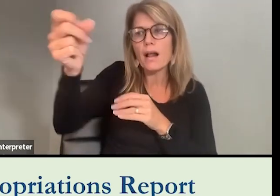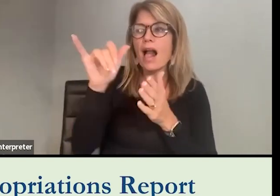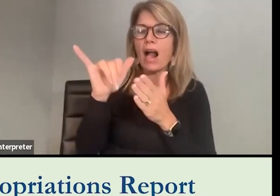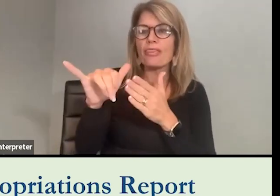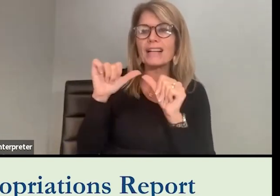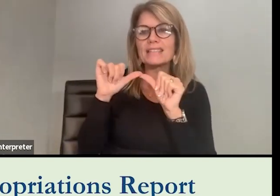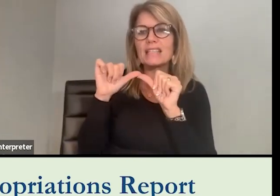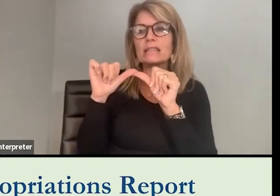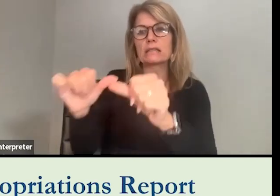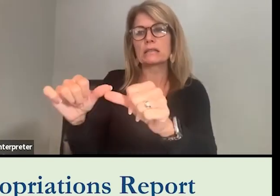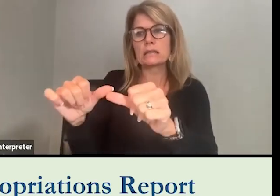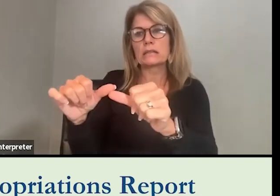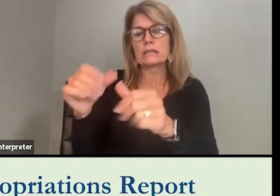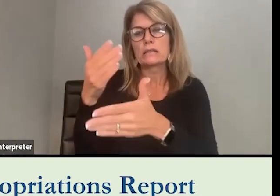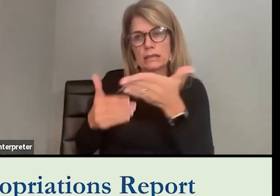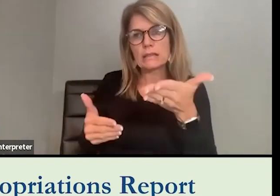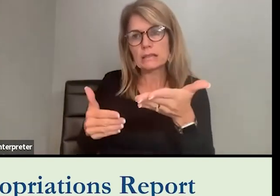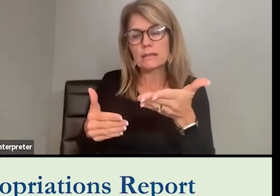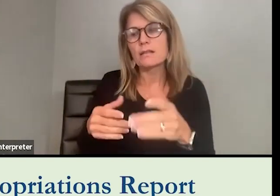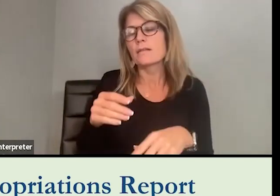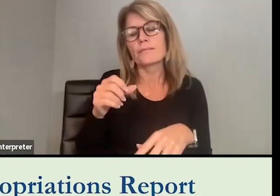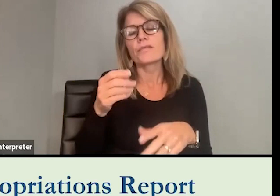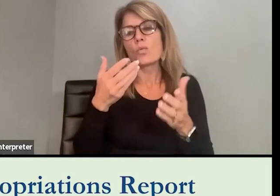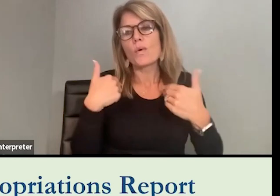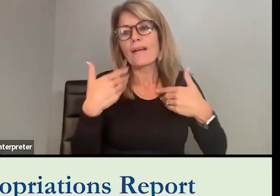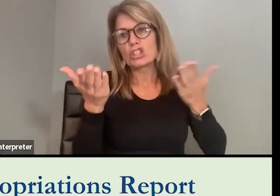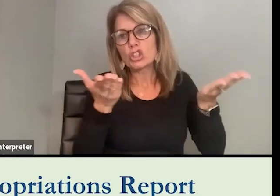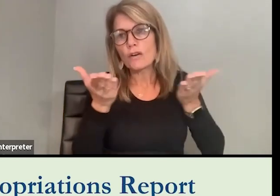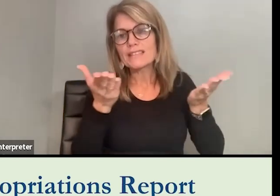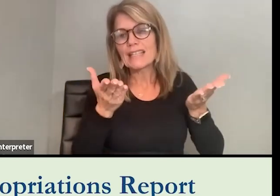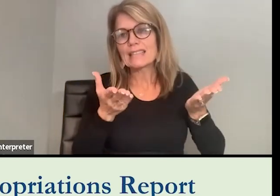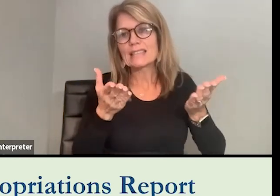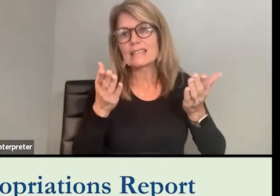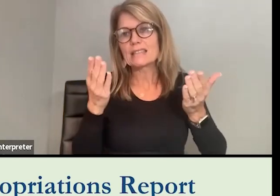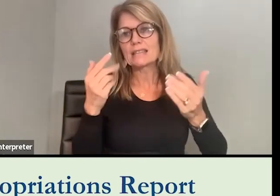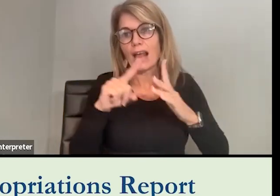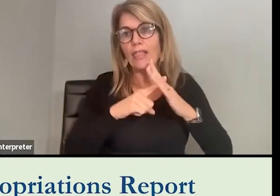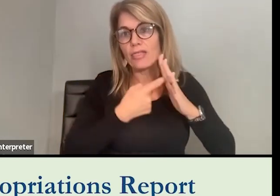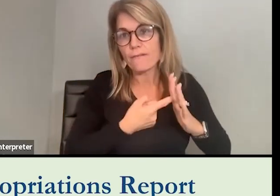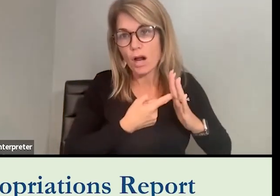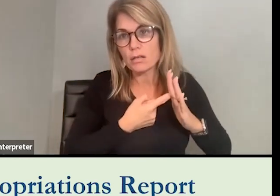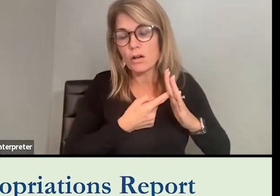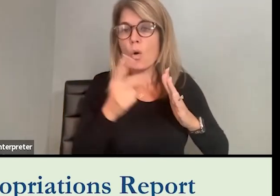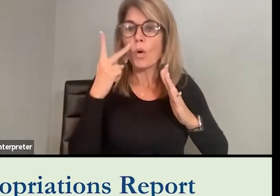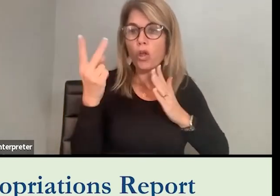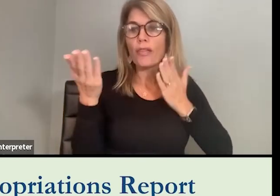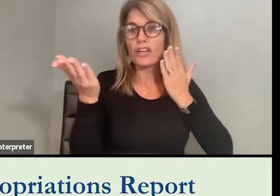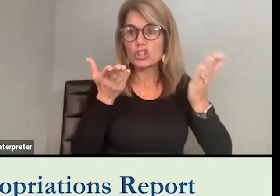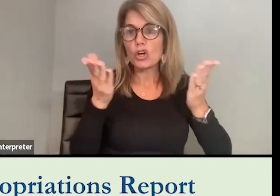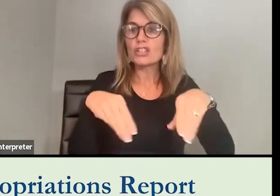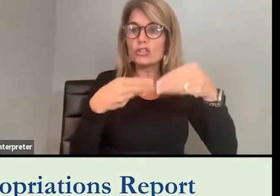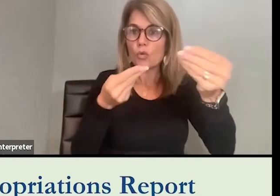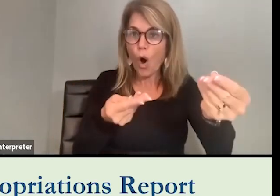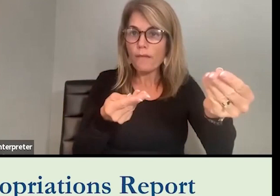component. Because sometimes when we have services, we do the services up front and we take a look at what services we have to offer people in